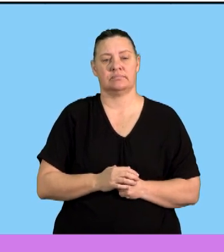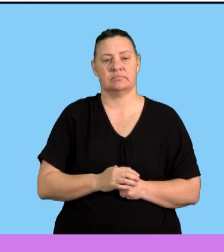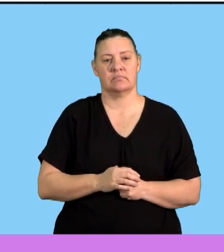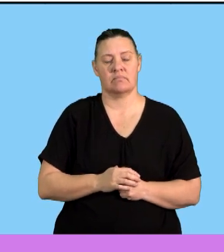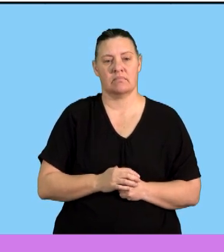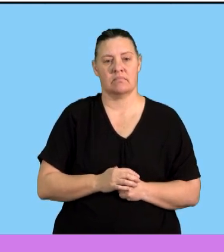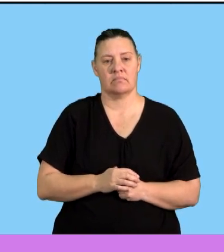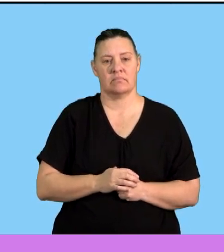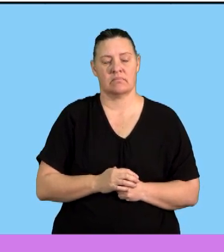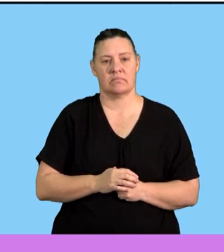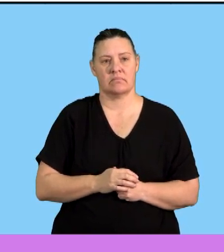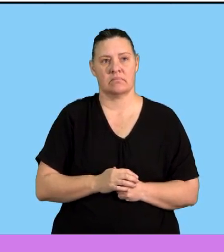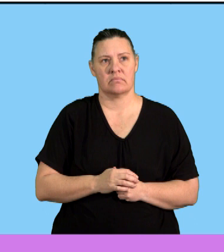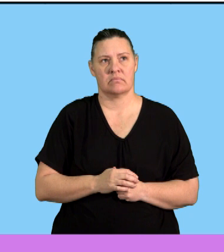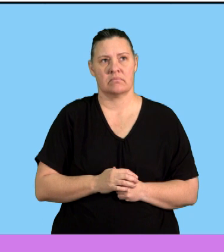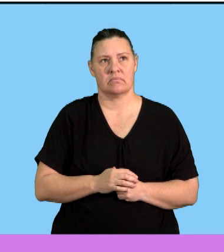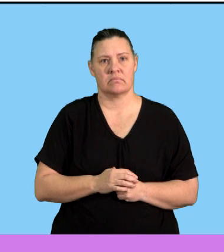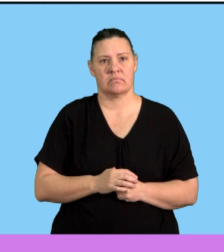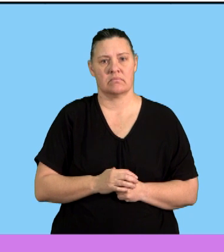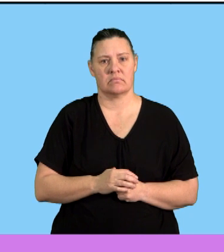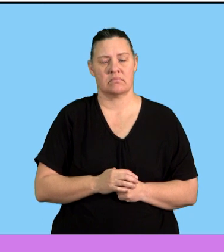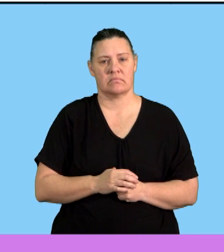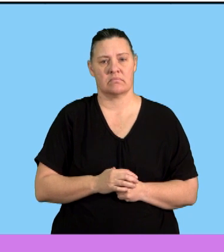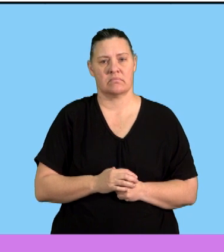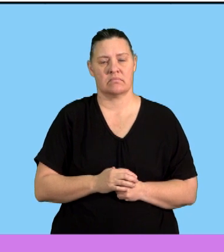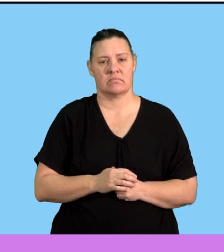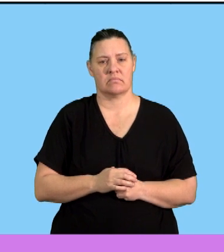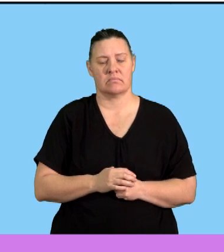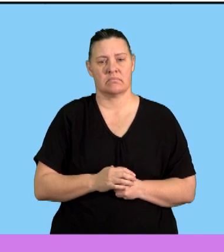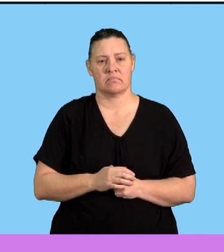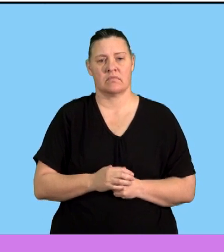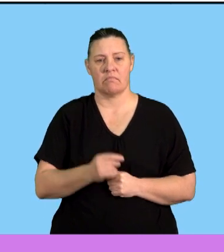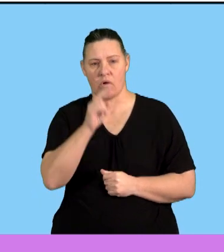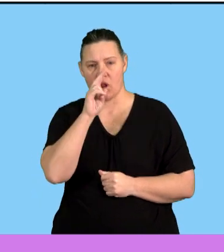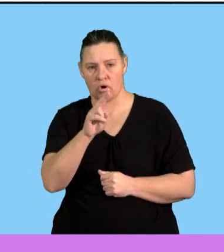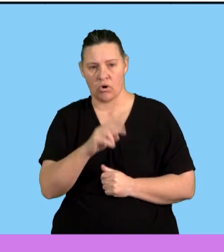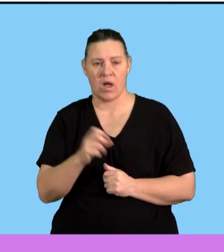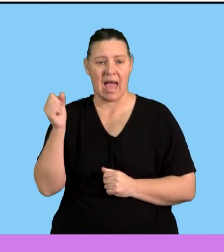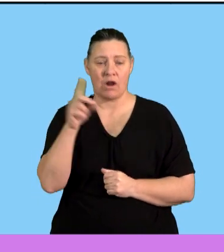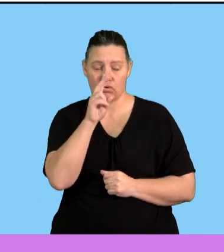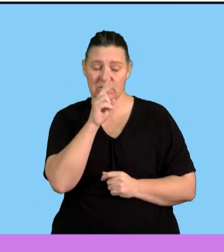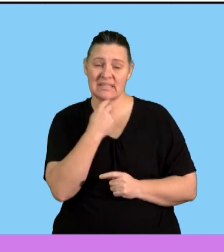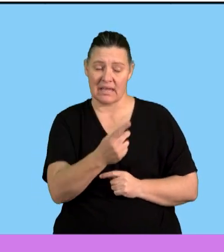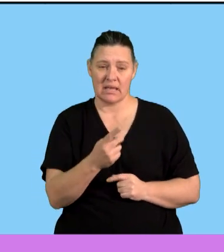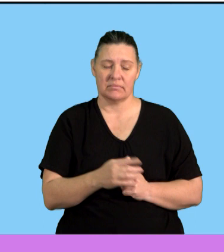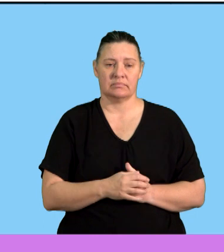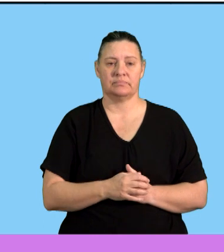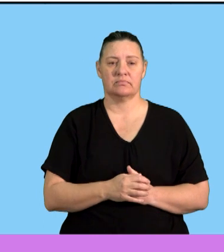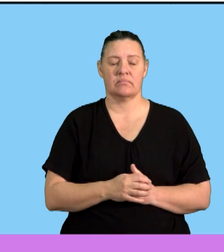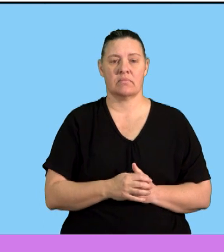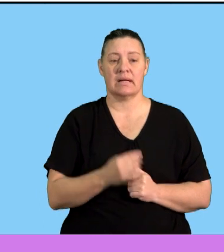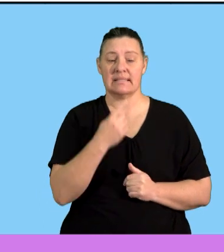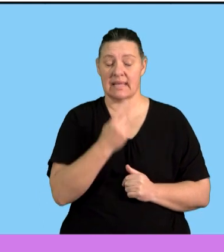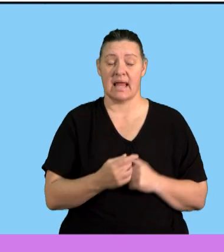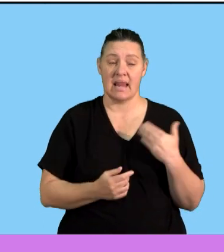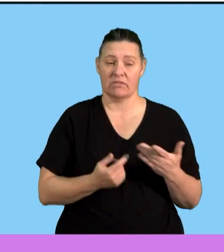it should be turned left, right? Again, look at the arrow that's indicated there. Or we can also